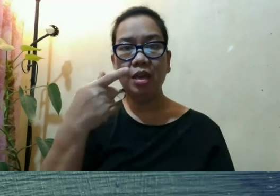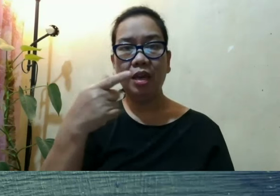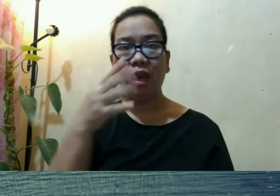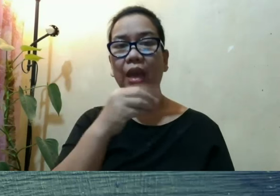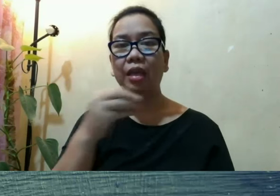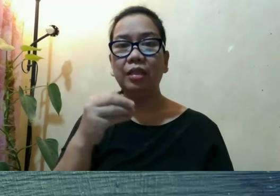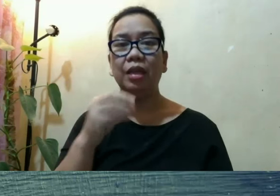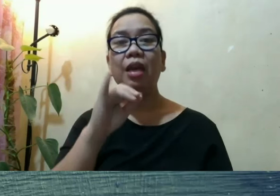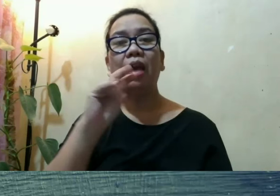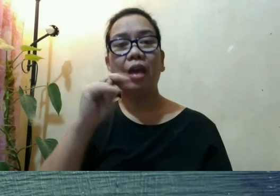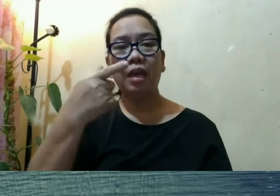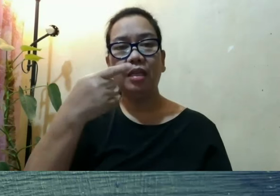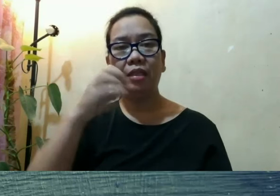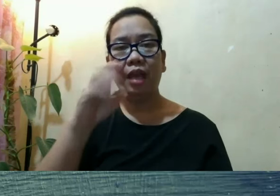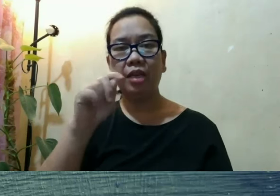Fracking and